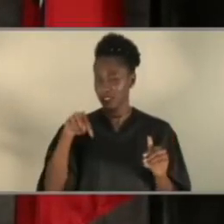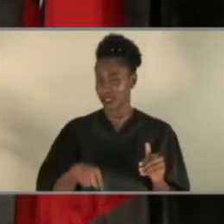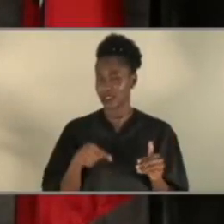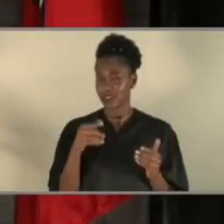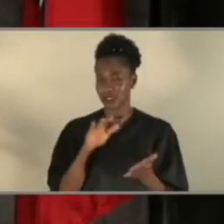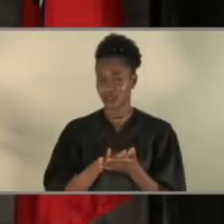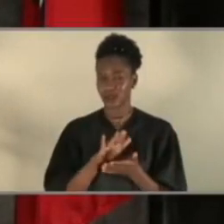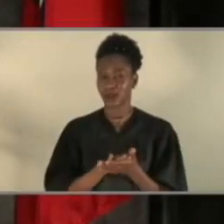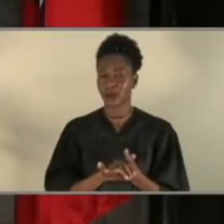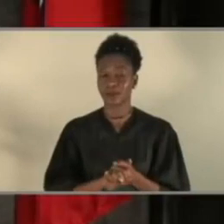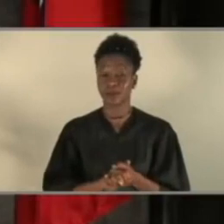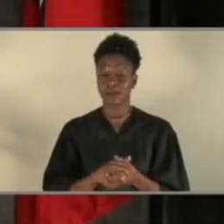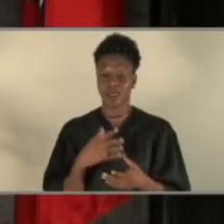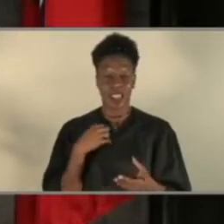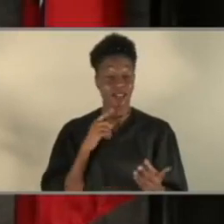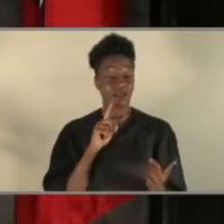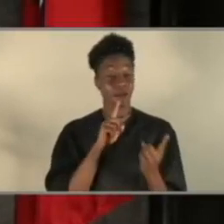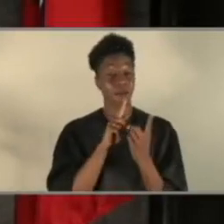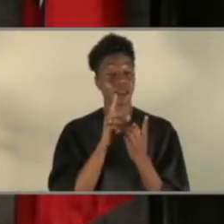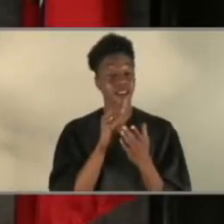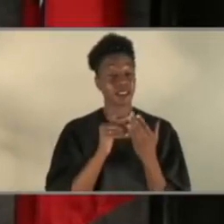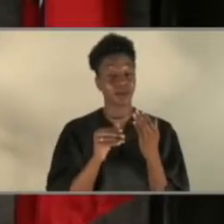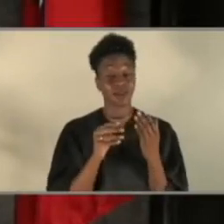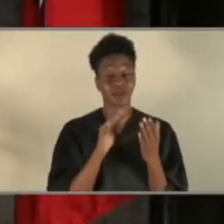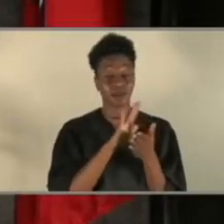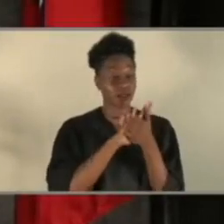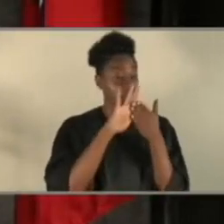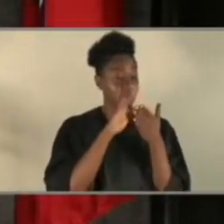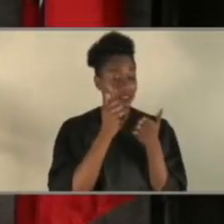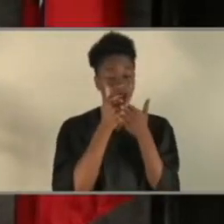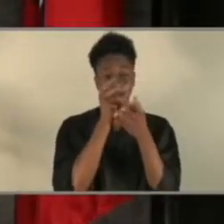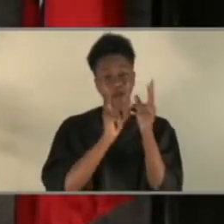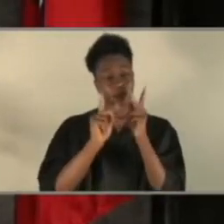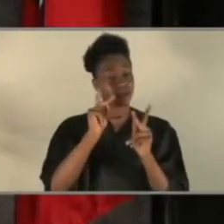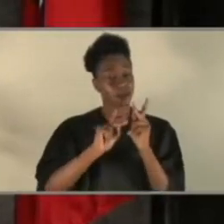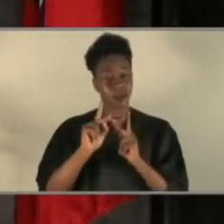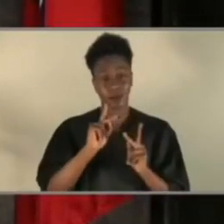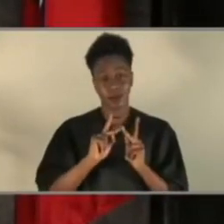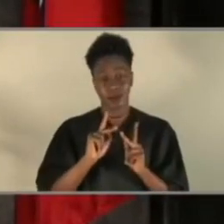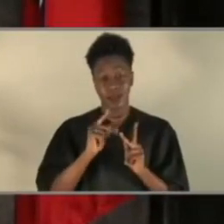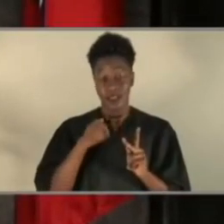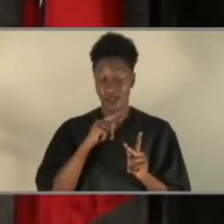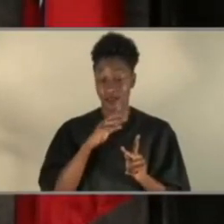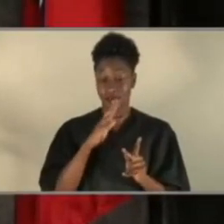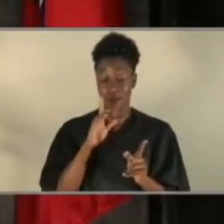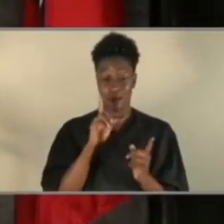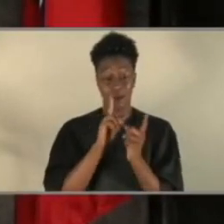In this school, I have met some of the kindest and most helpful people I have ever met in my entire life.